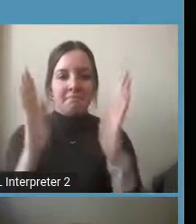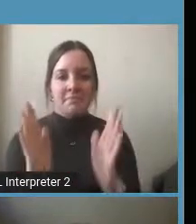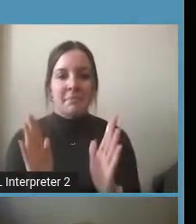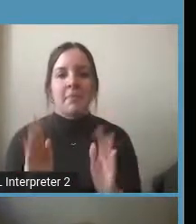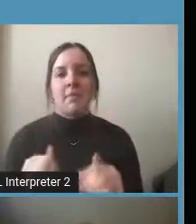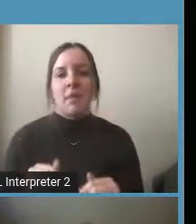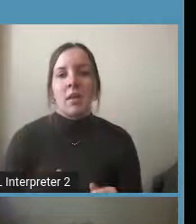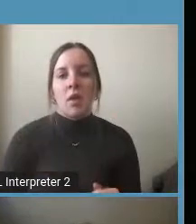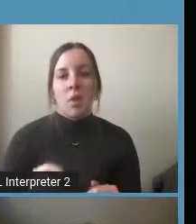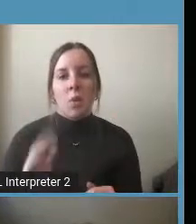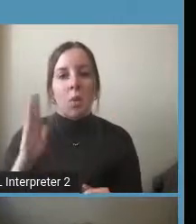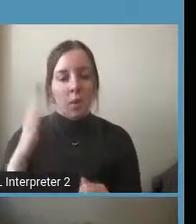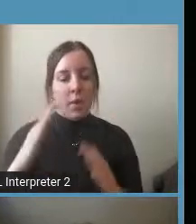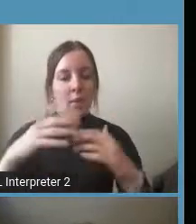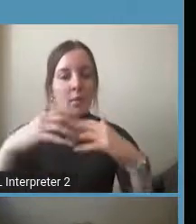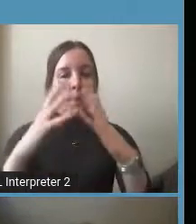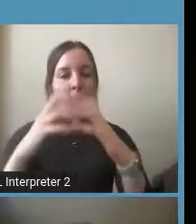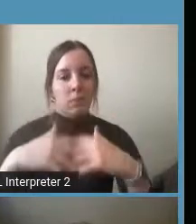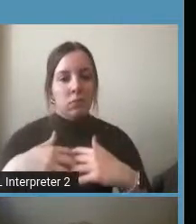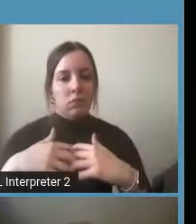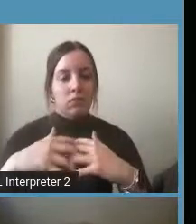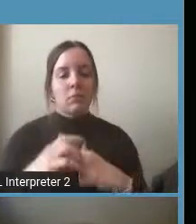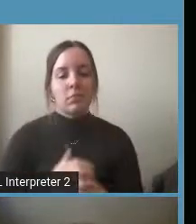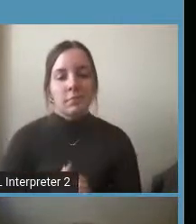one we can show you here.